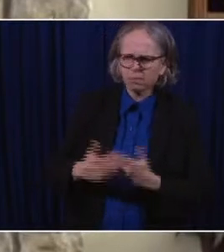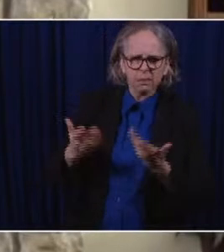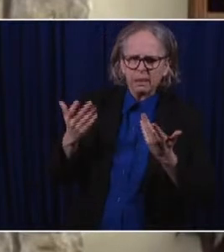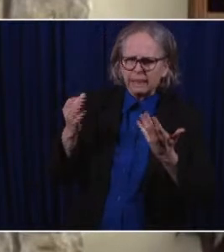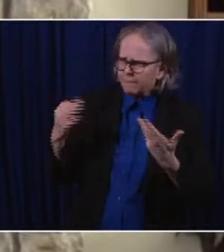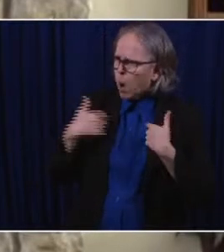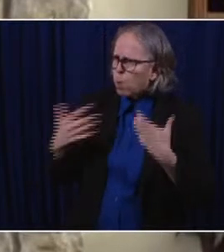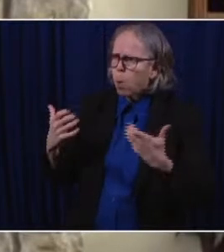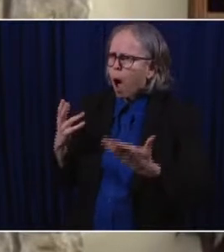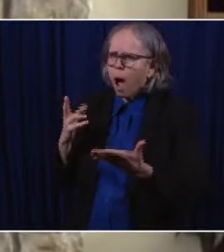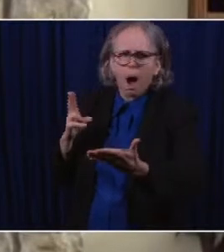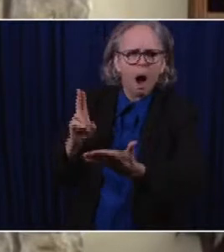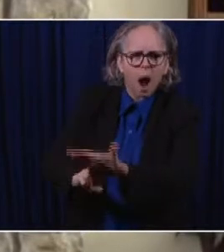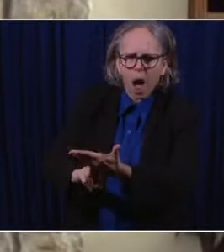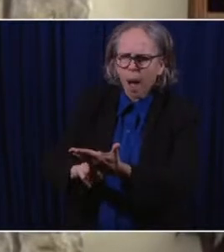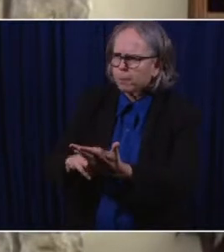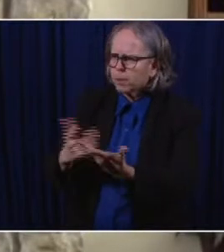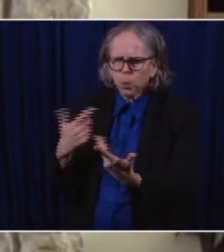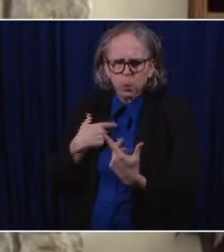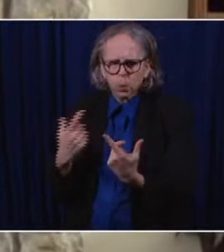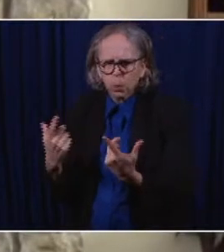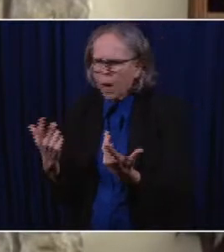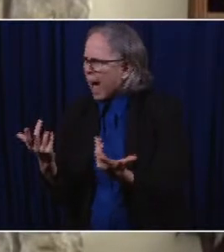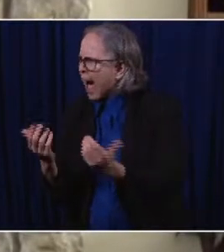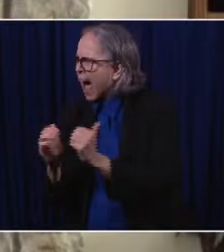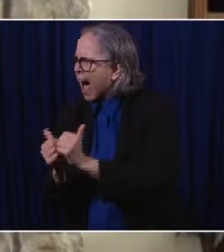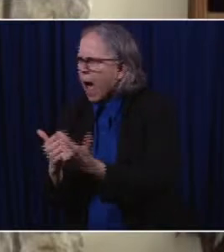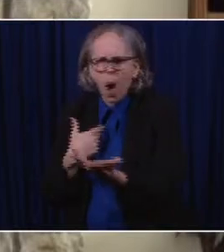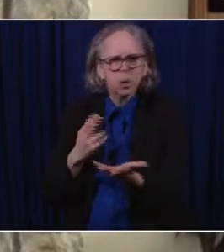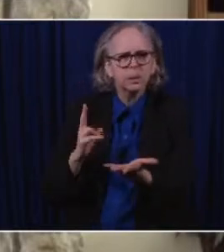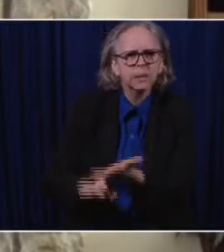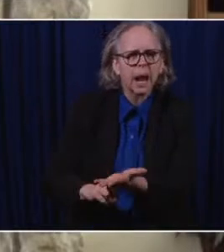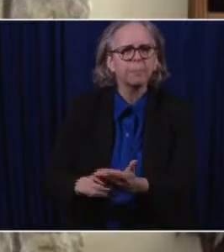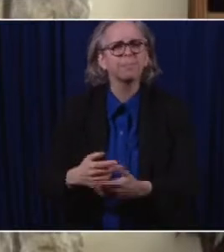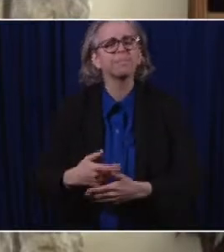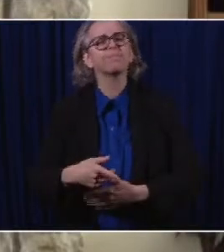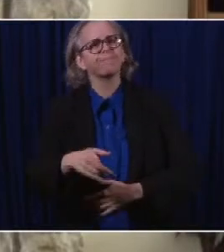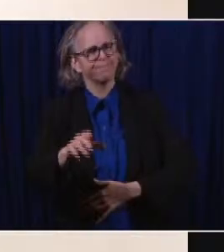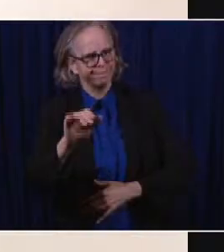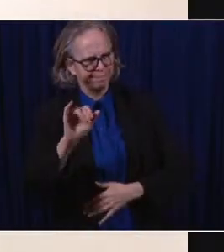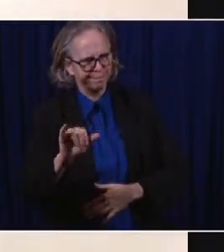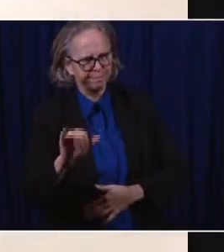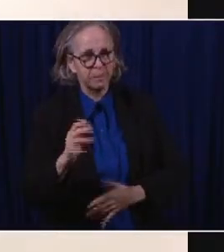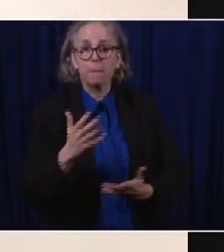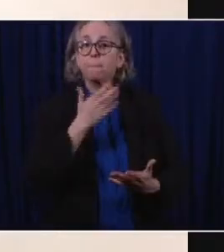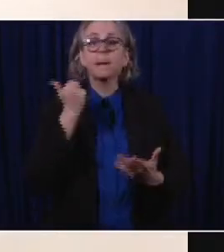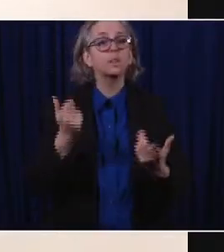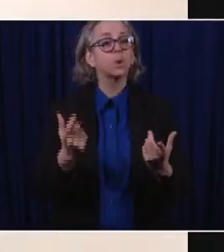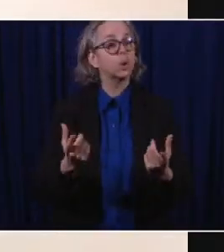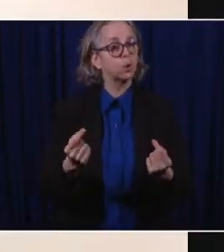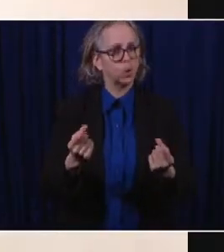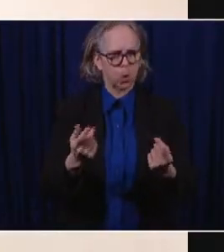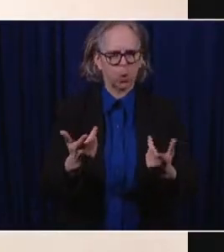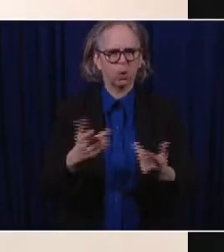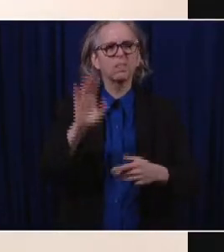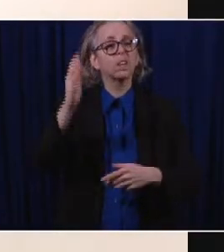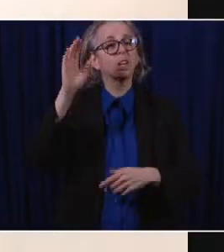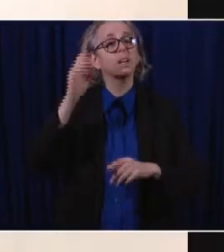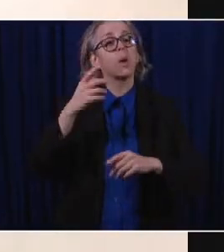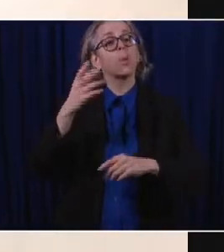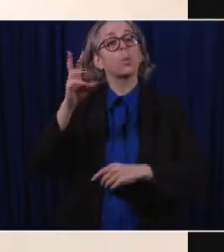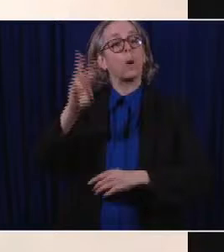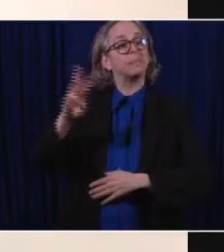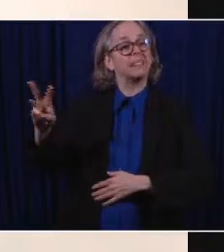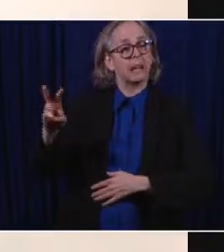how would they go about doing that? The way to do it is to go to the marks.com website, and when you get on